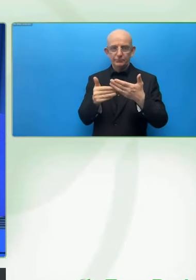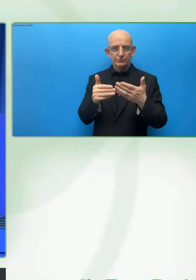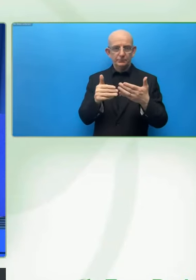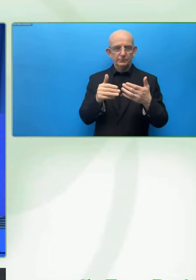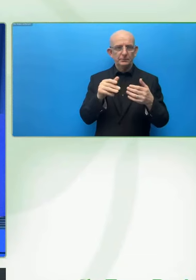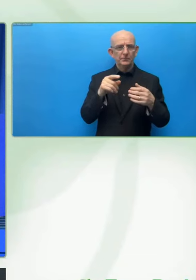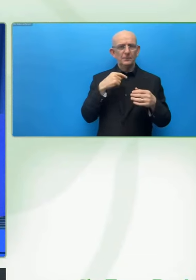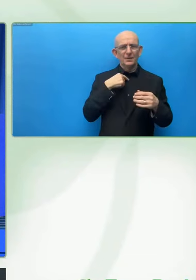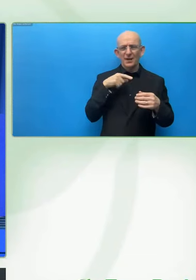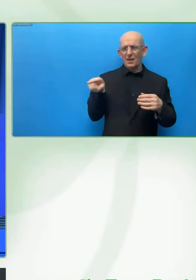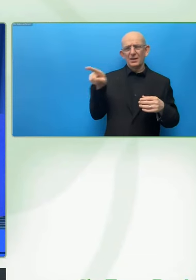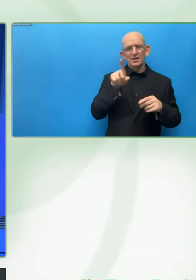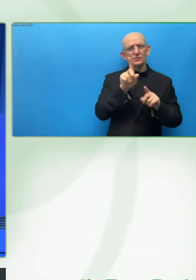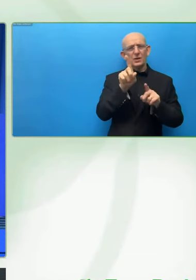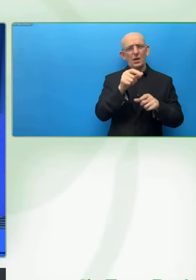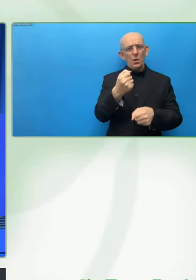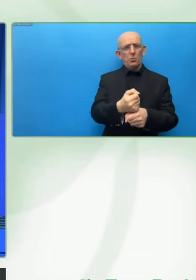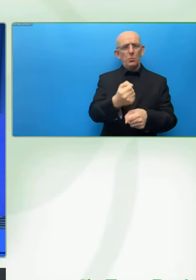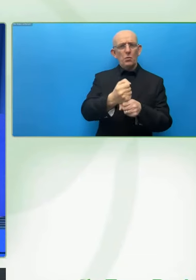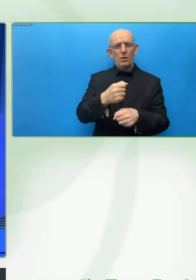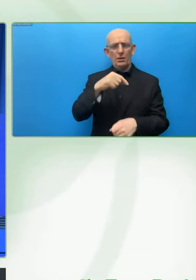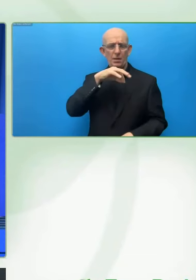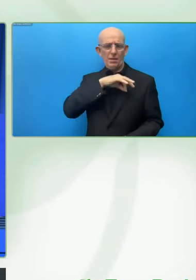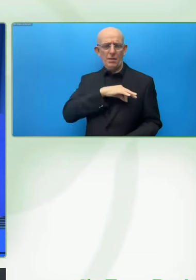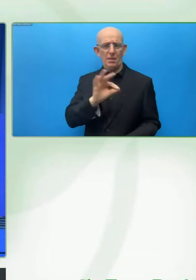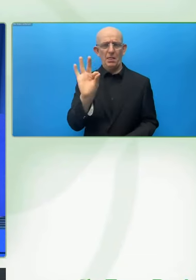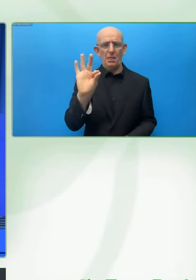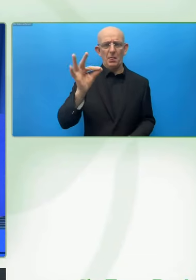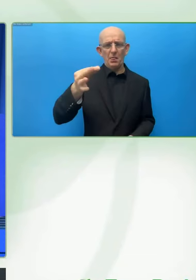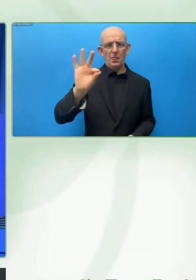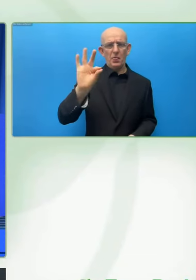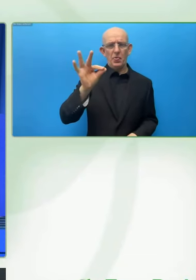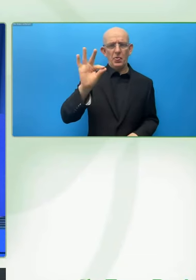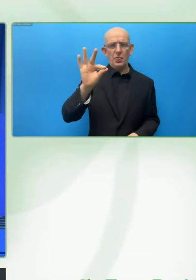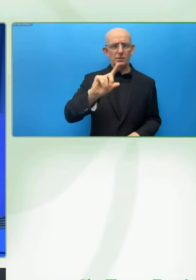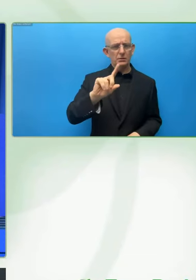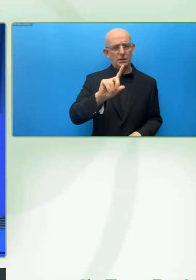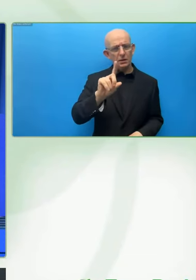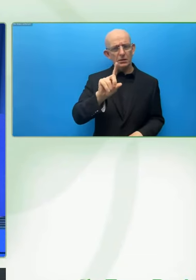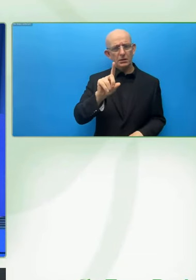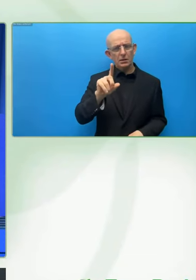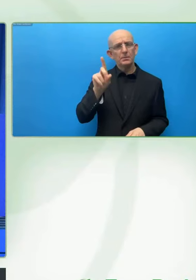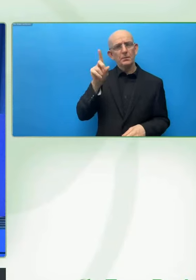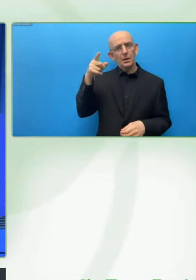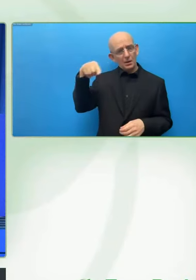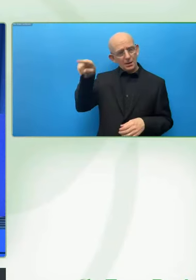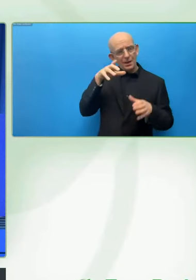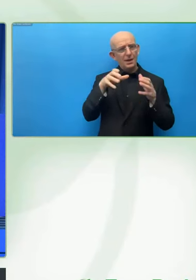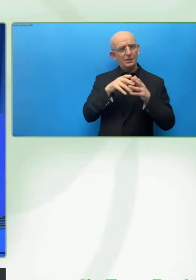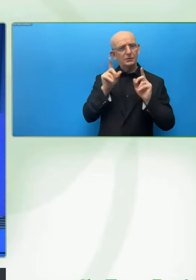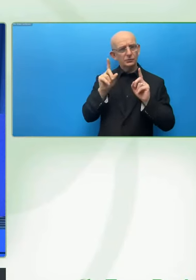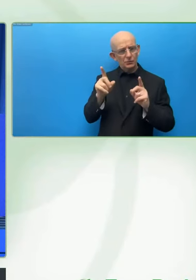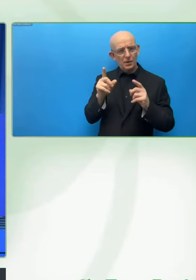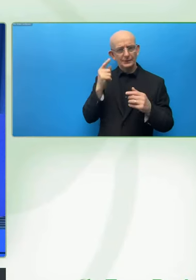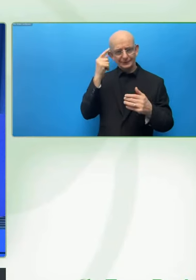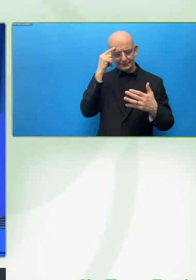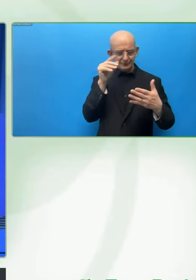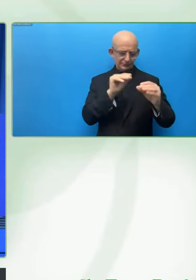those large accessibility requirements sometimes tend to get a pass.